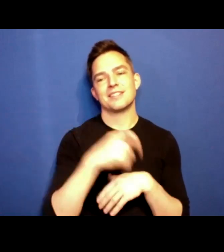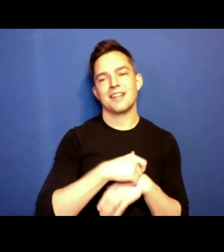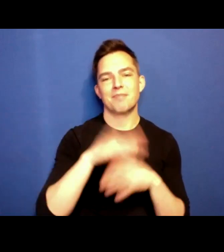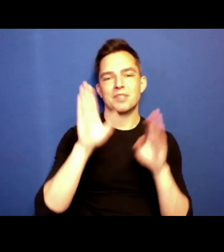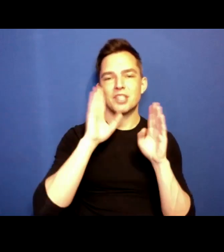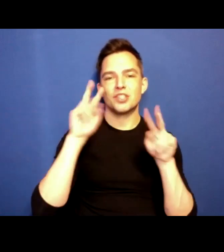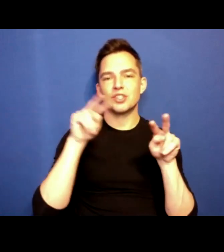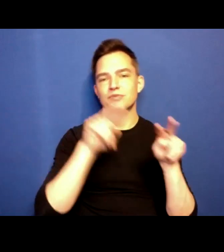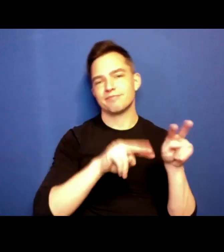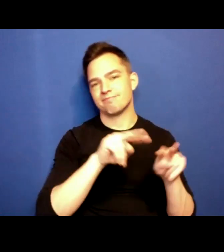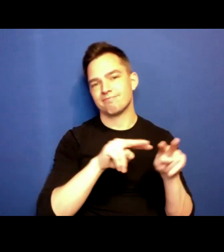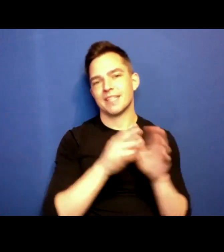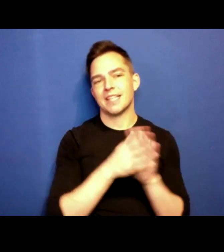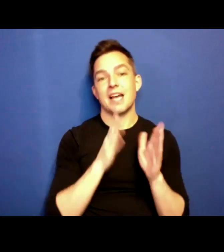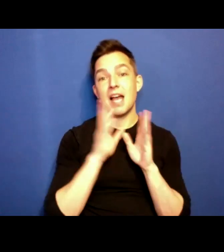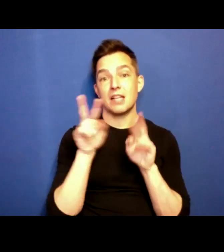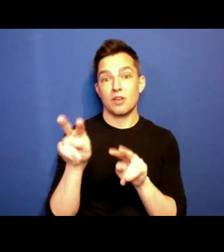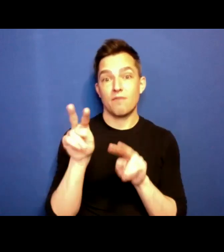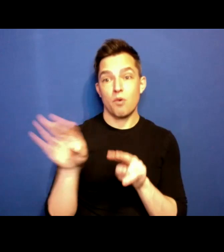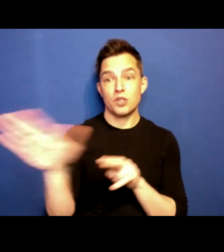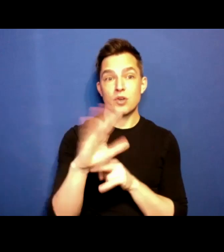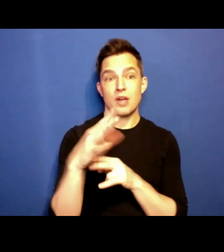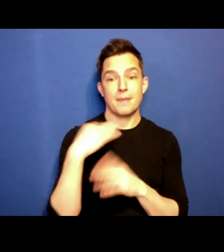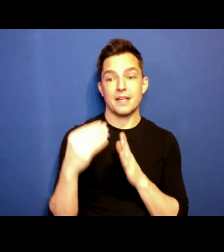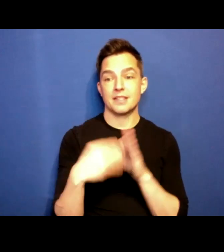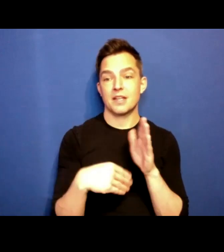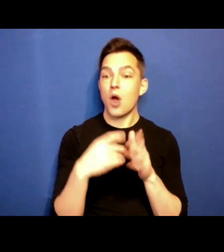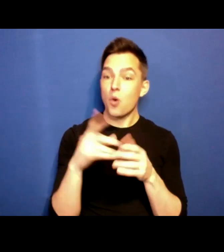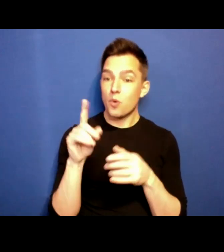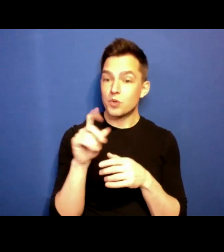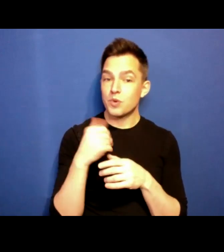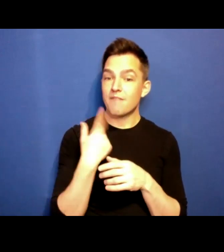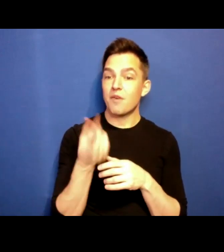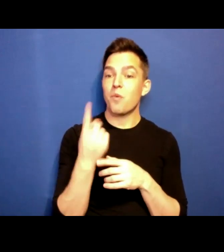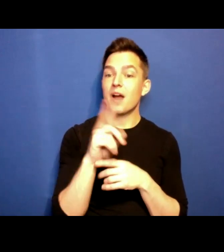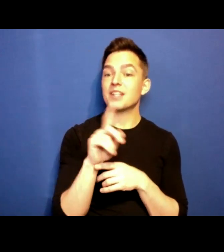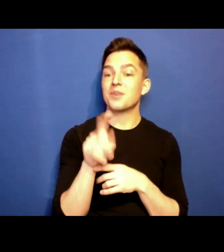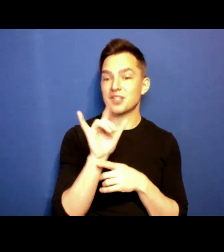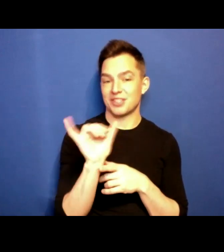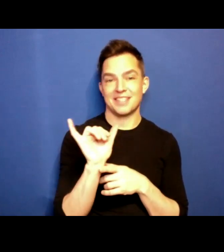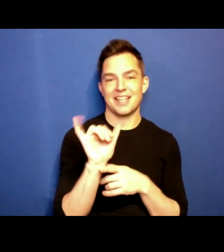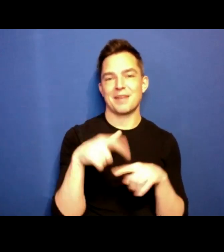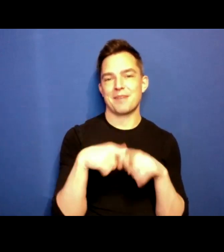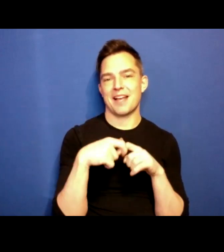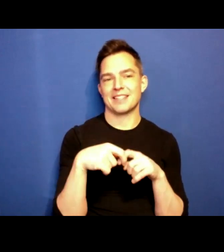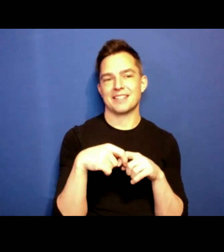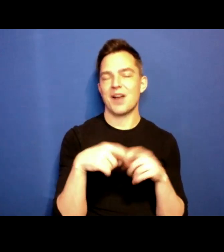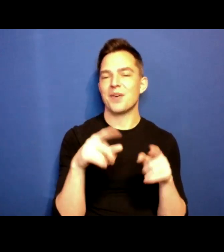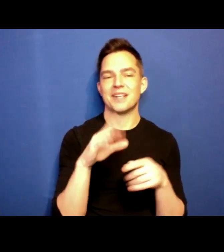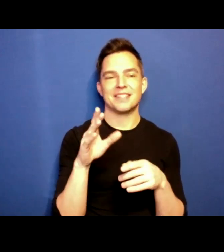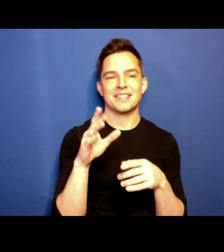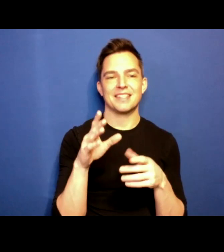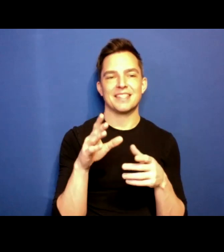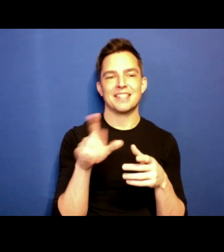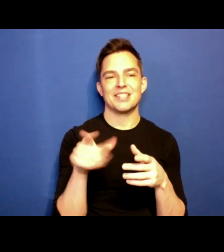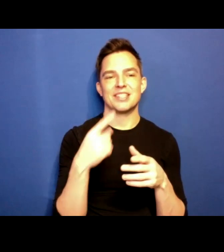attention. I look forward to your application. Oh, we do have one question, so I will pause. Oh, it is just